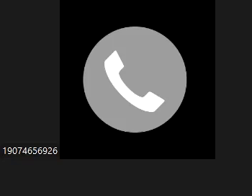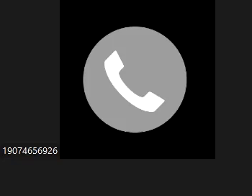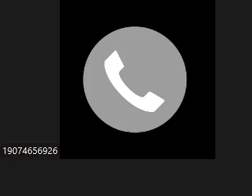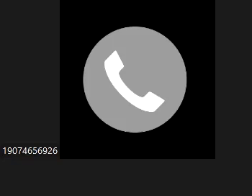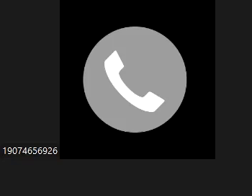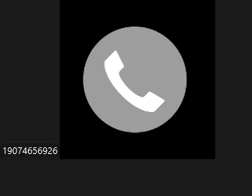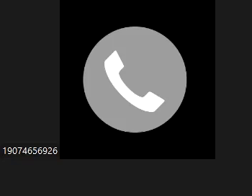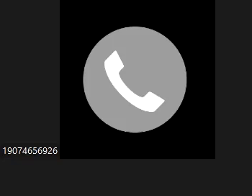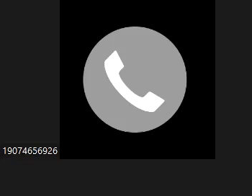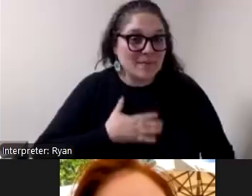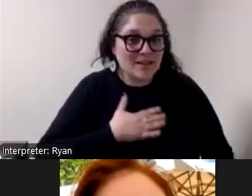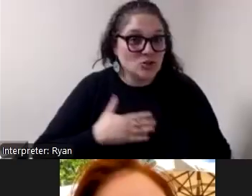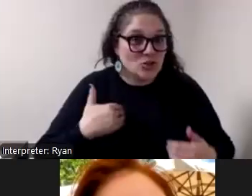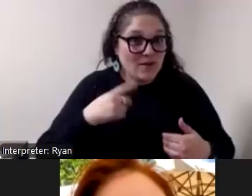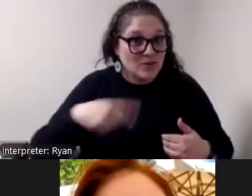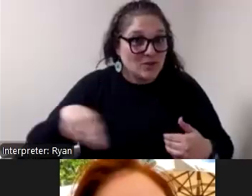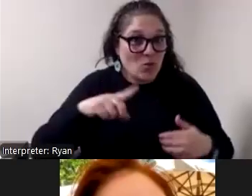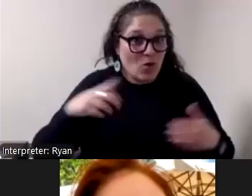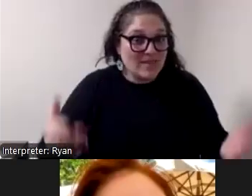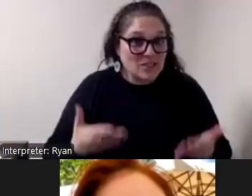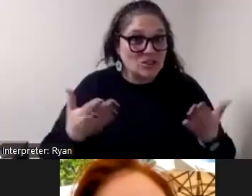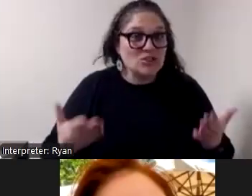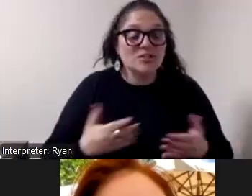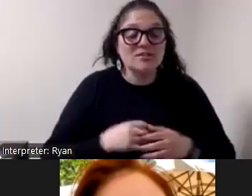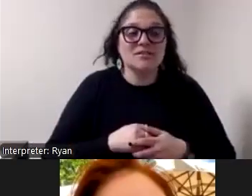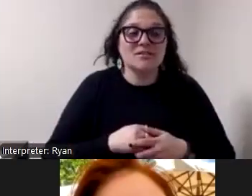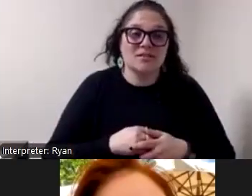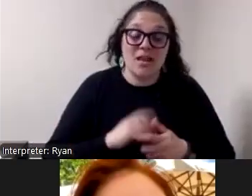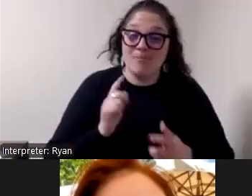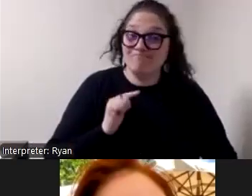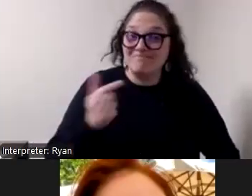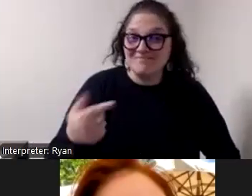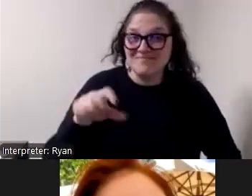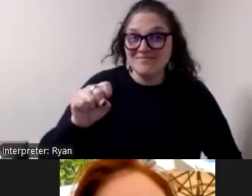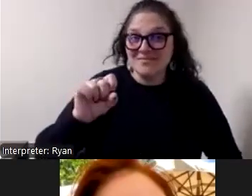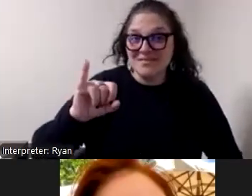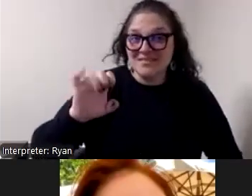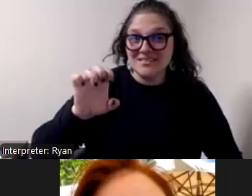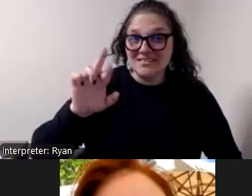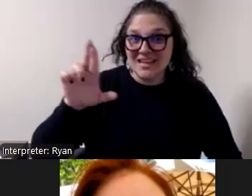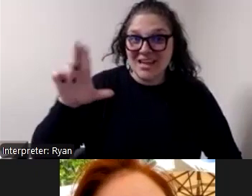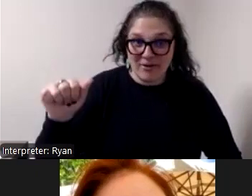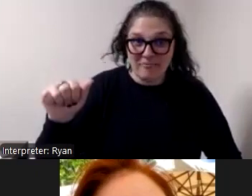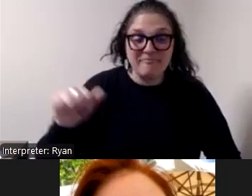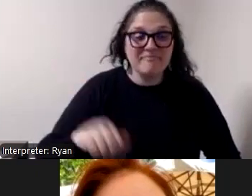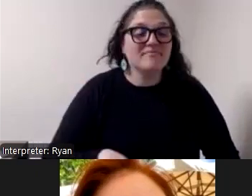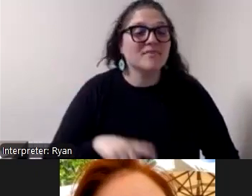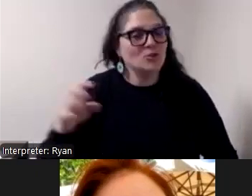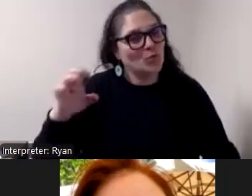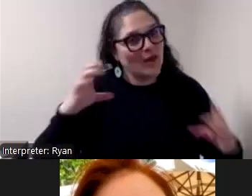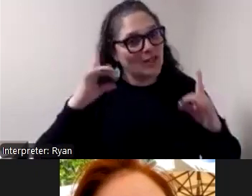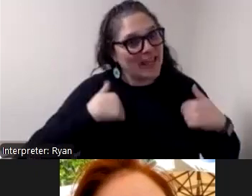It's a pleasure having all you guys join us. And so I will turn it over to Sierra to educate